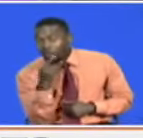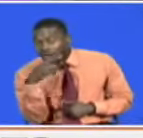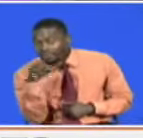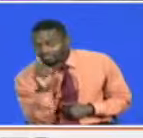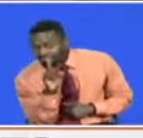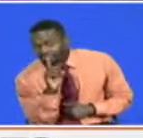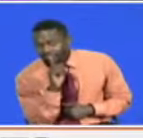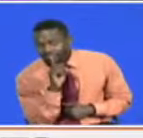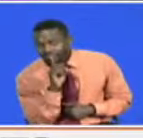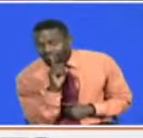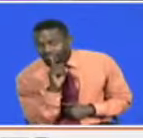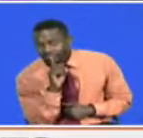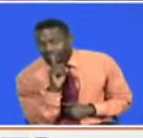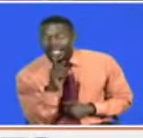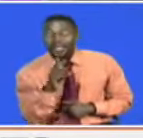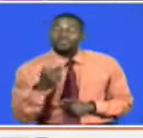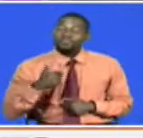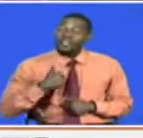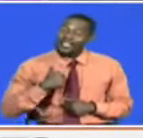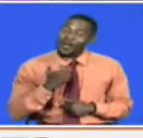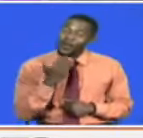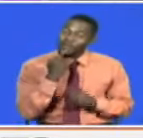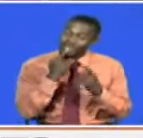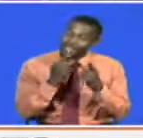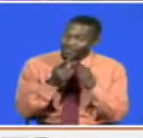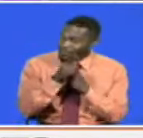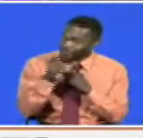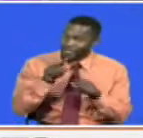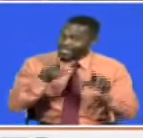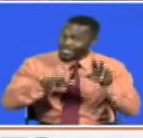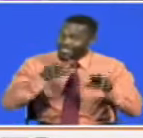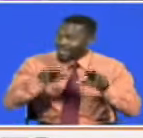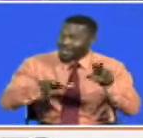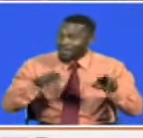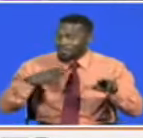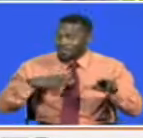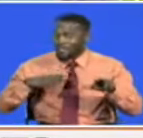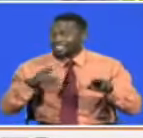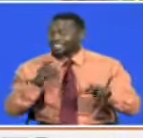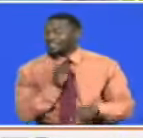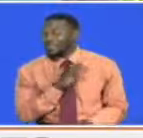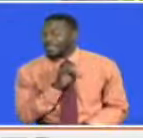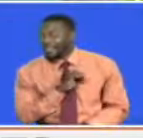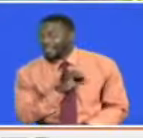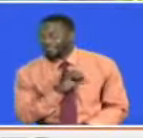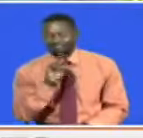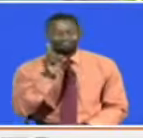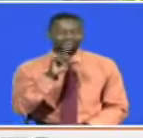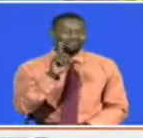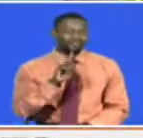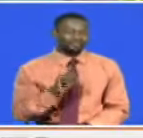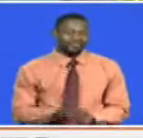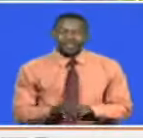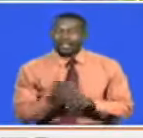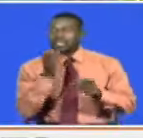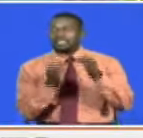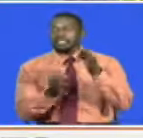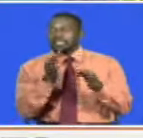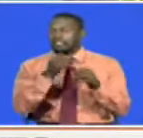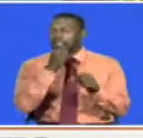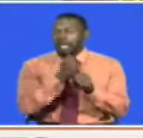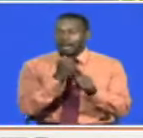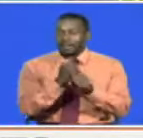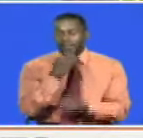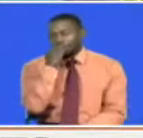anaitwa Rigathi. Na mimi nataka niwaambie watu wa Kirinyaga hawanunuangi uoga. There was no justice that was